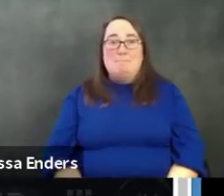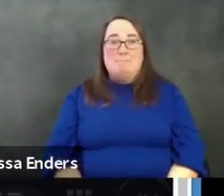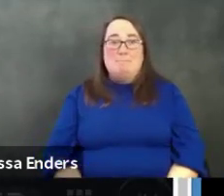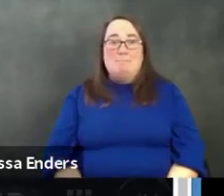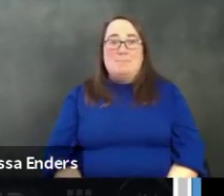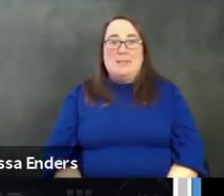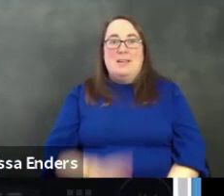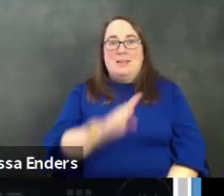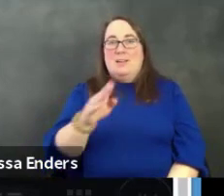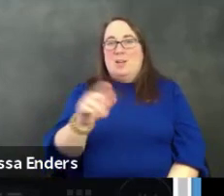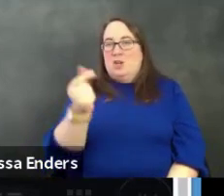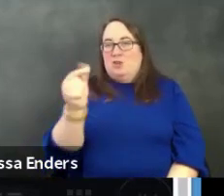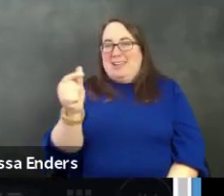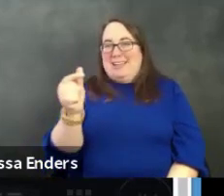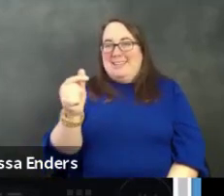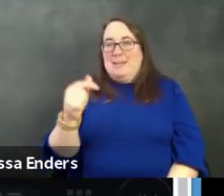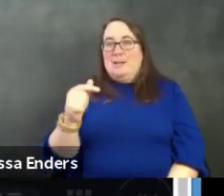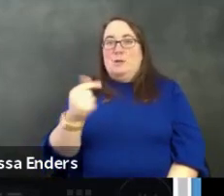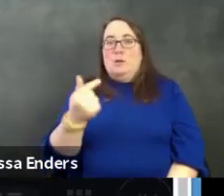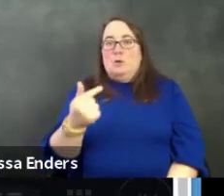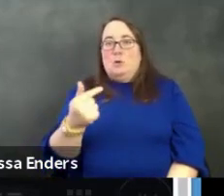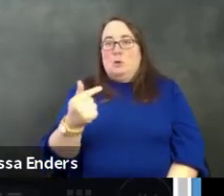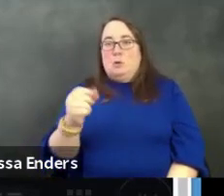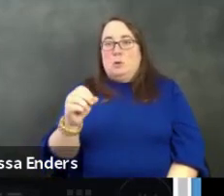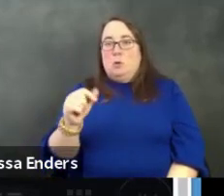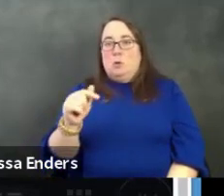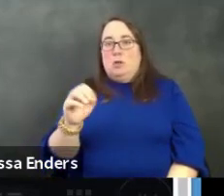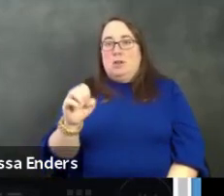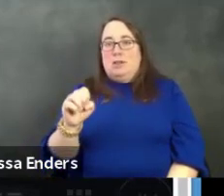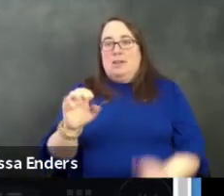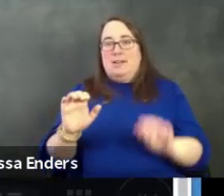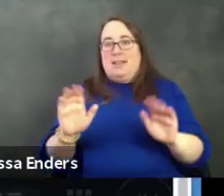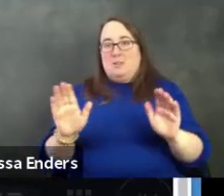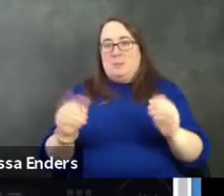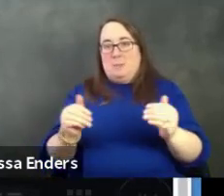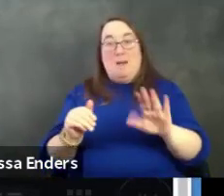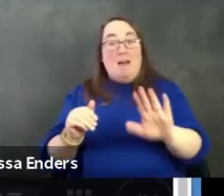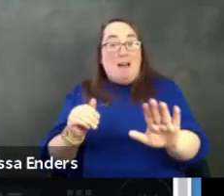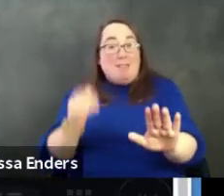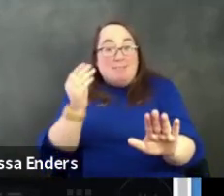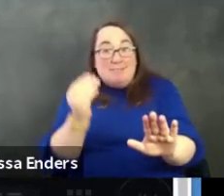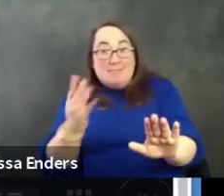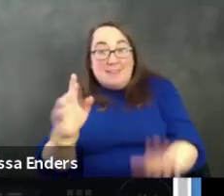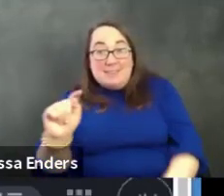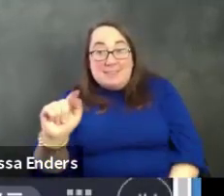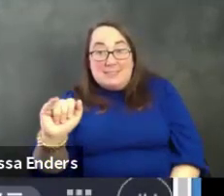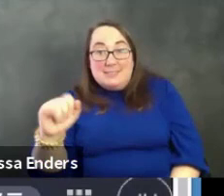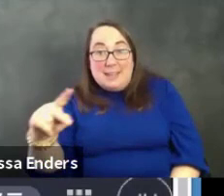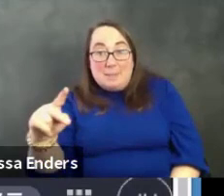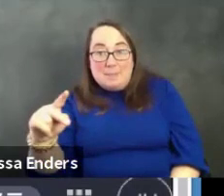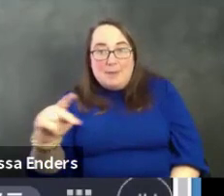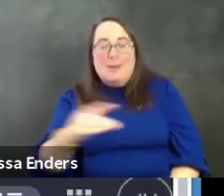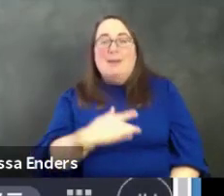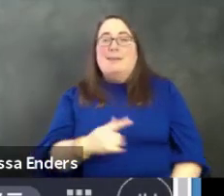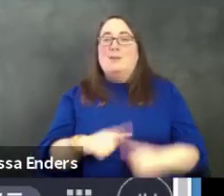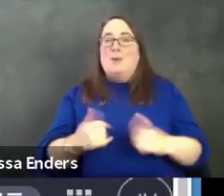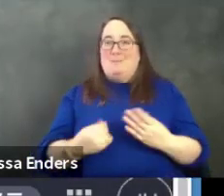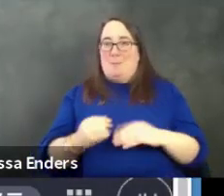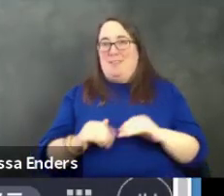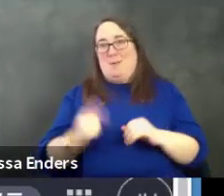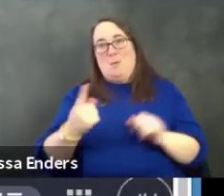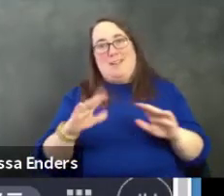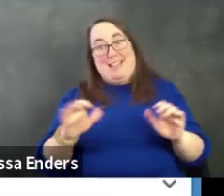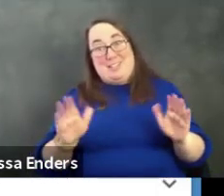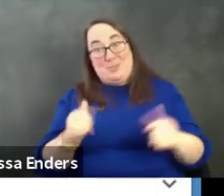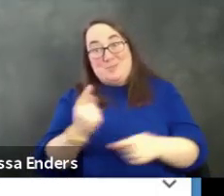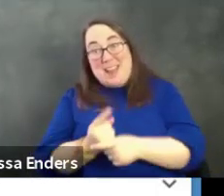and select Google Classroom. Okay. Now I'm going to give you a tip. Most likely you have more than one Google Classroom. So over